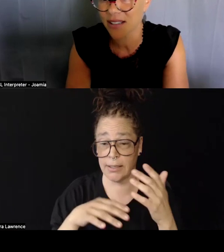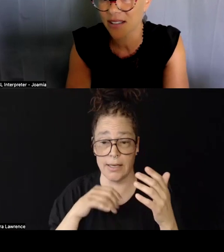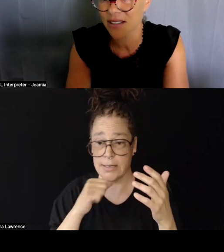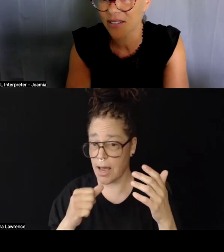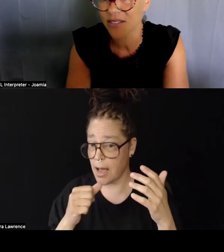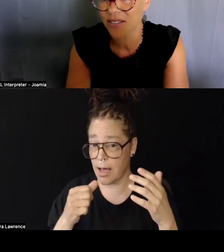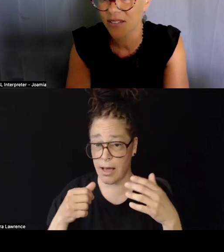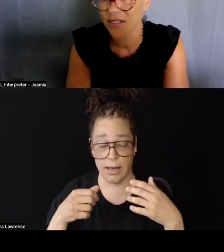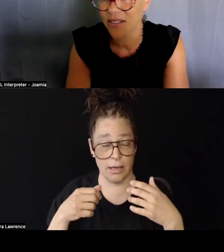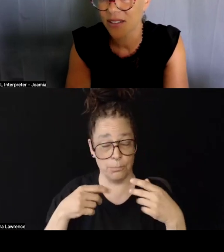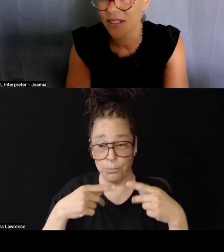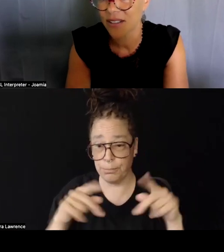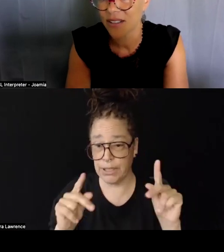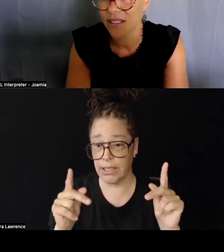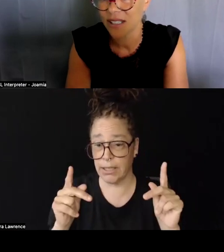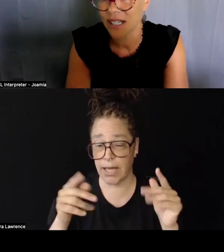access,